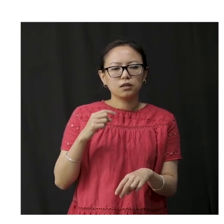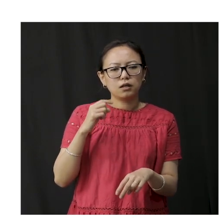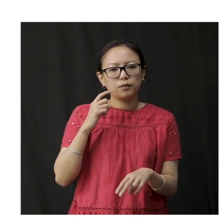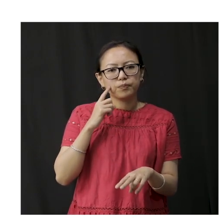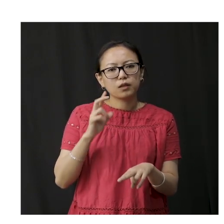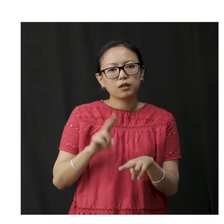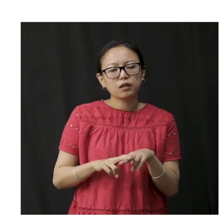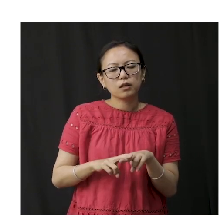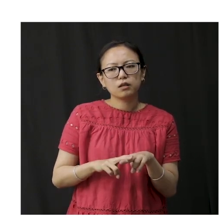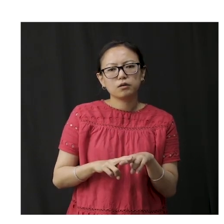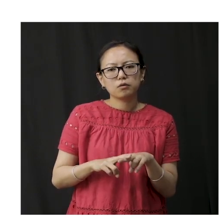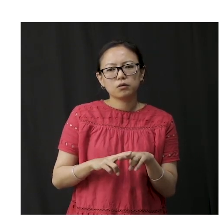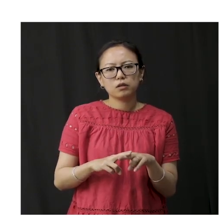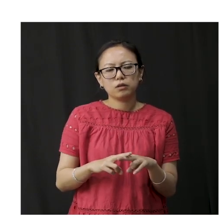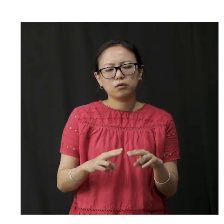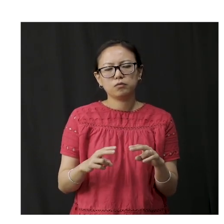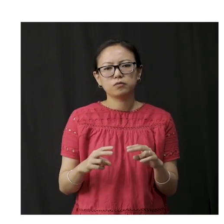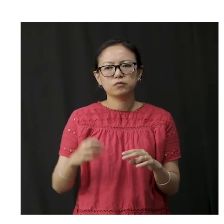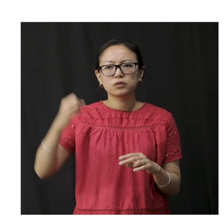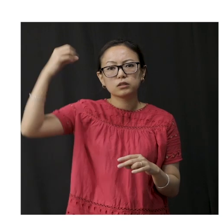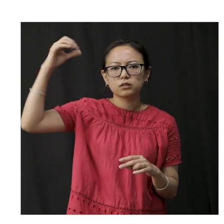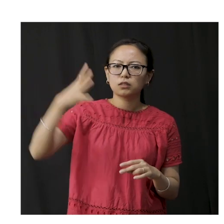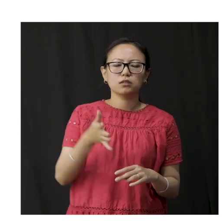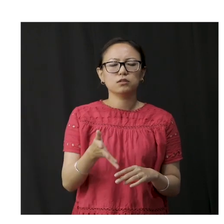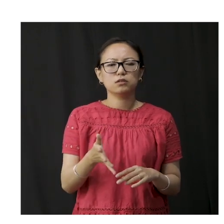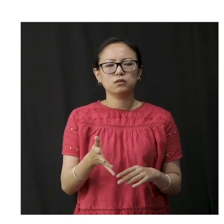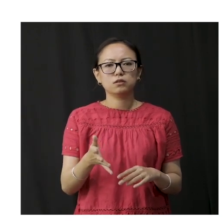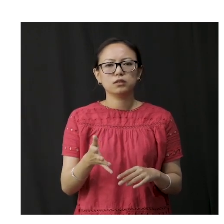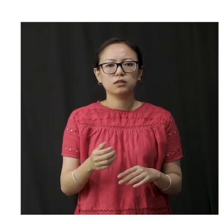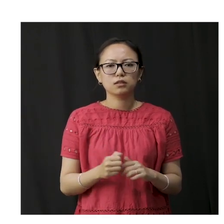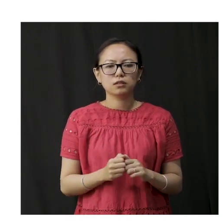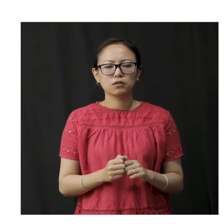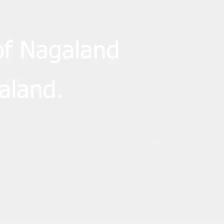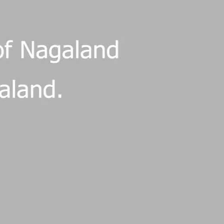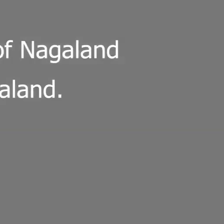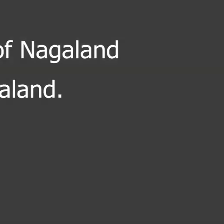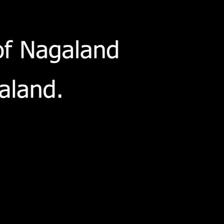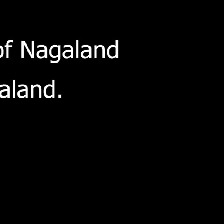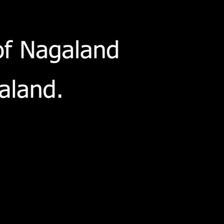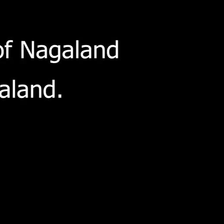will feel very cold and we may get sick. That is why we need the sun.